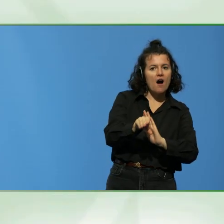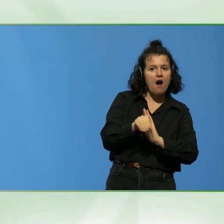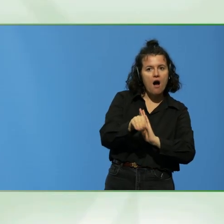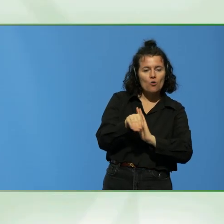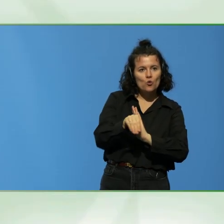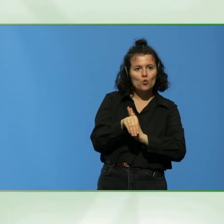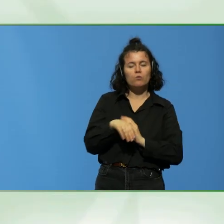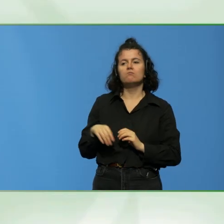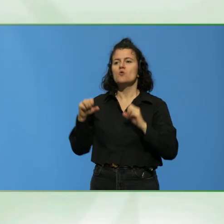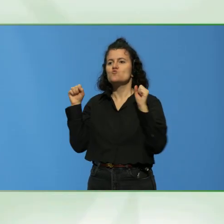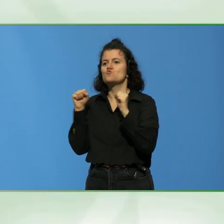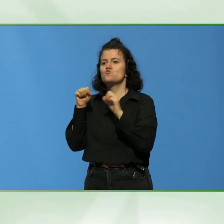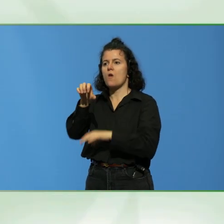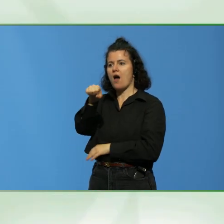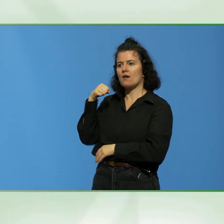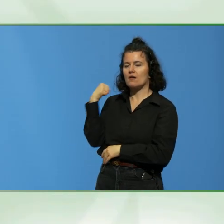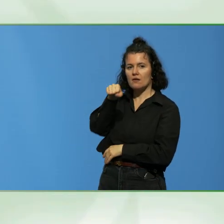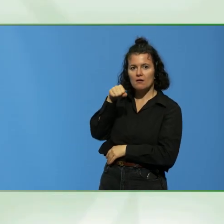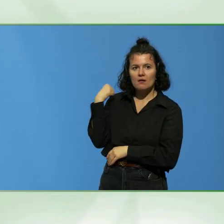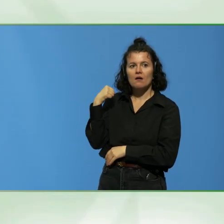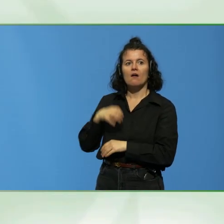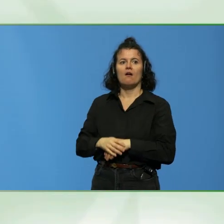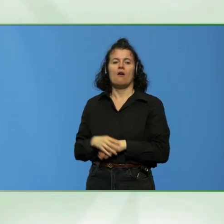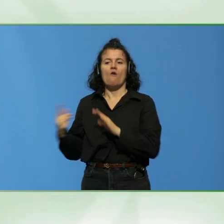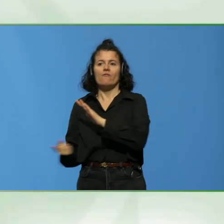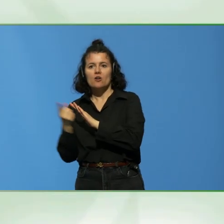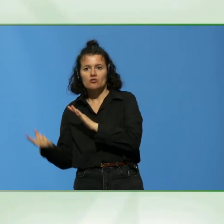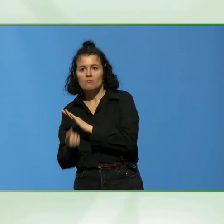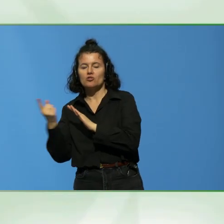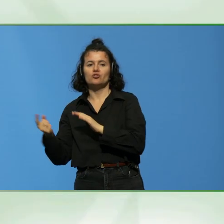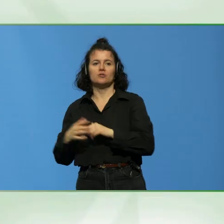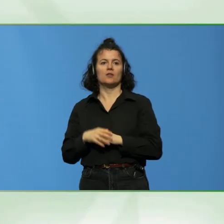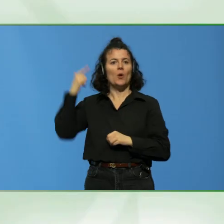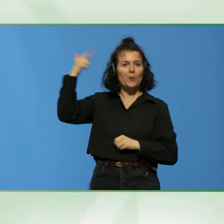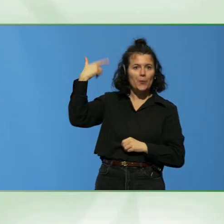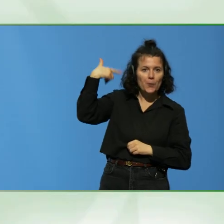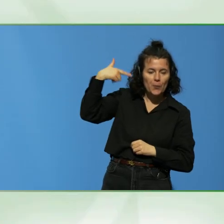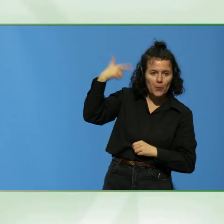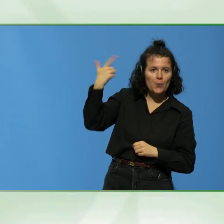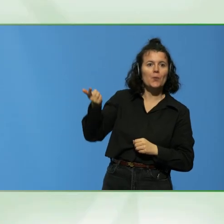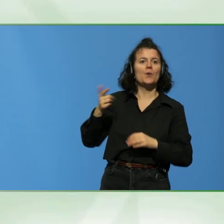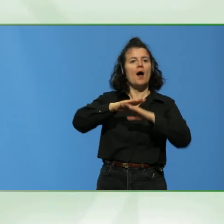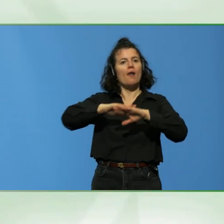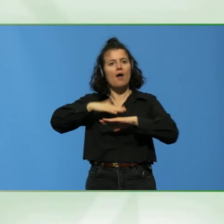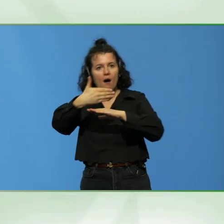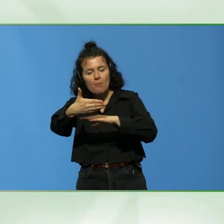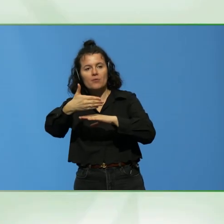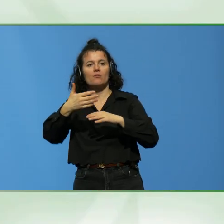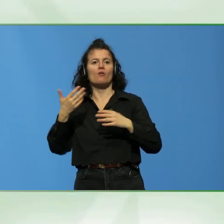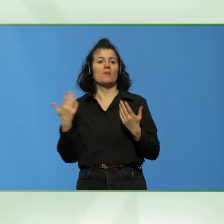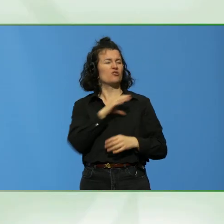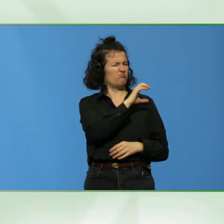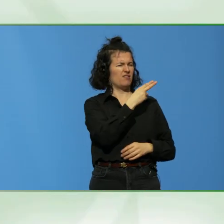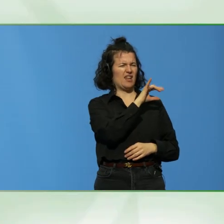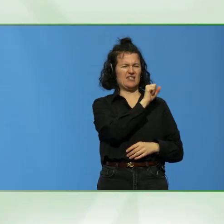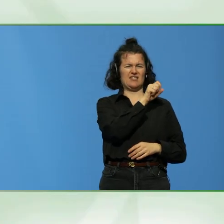washing machines, your hair dryers and laptops. And essentially what Christine and